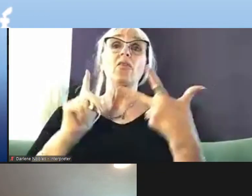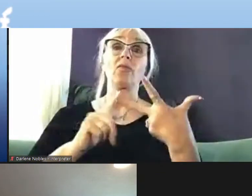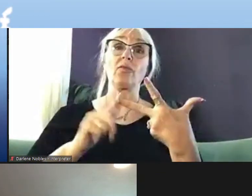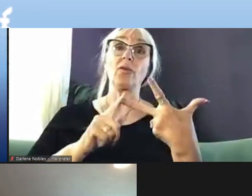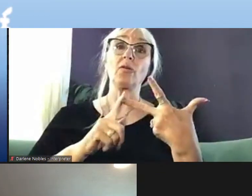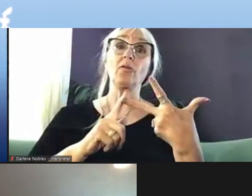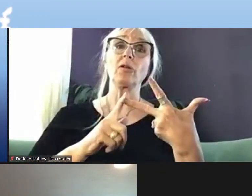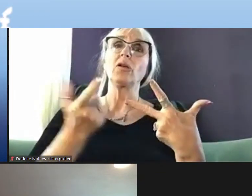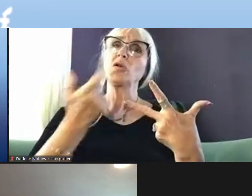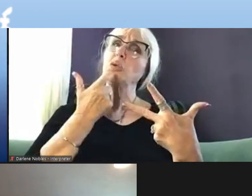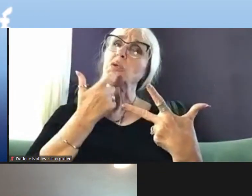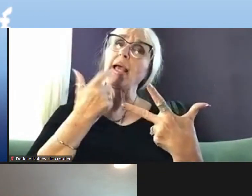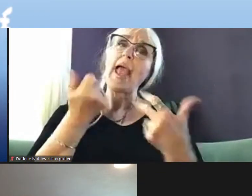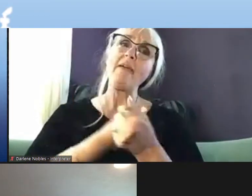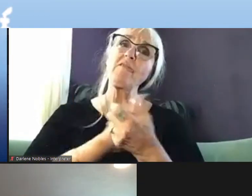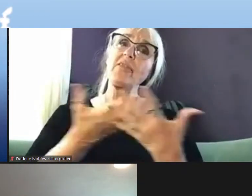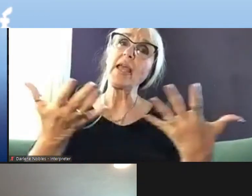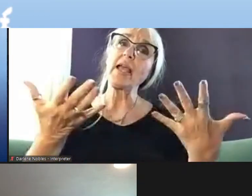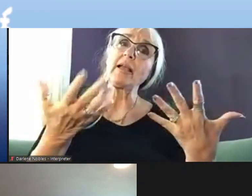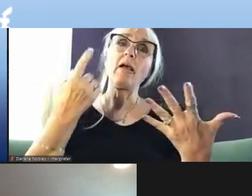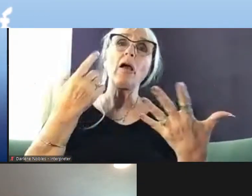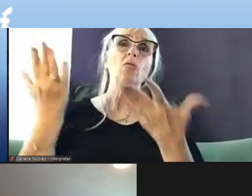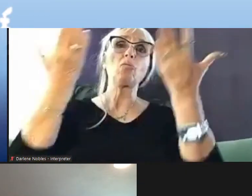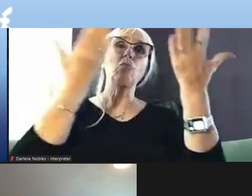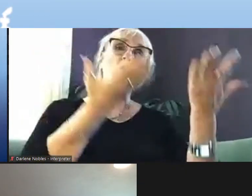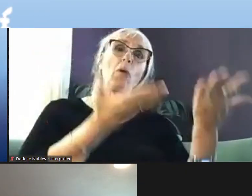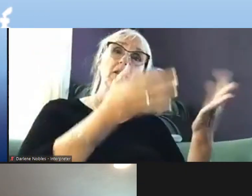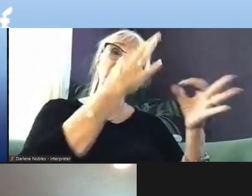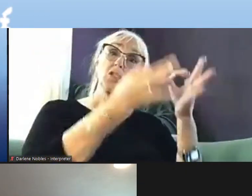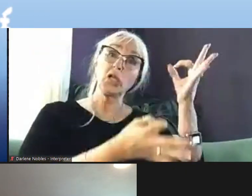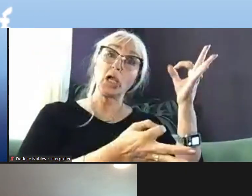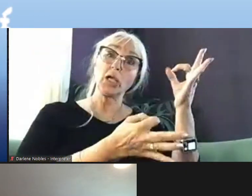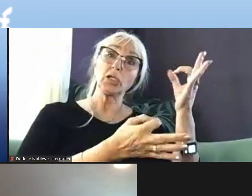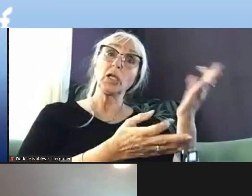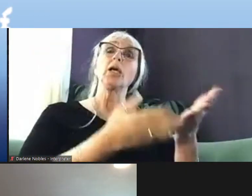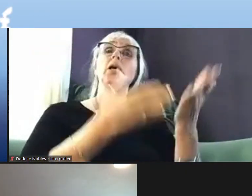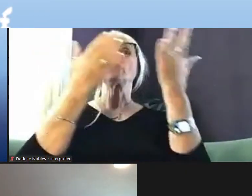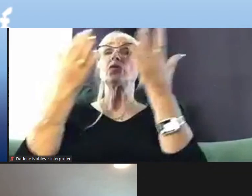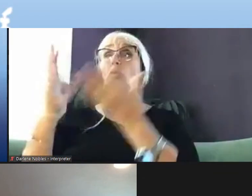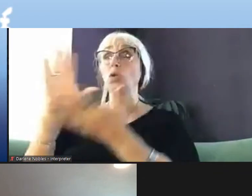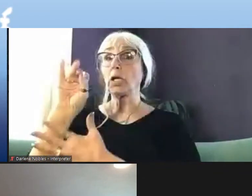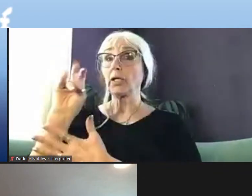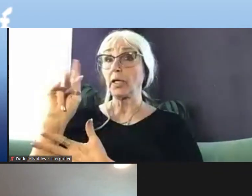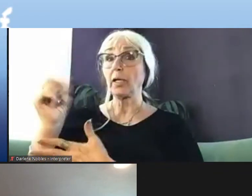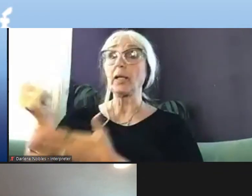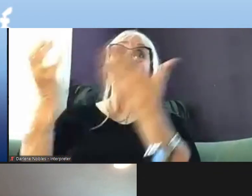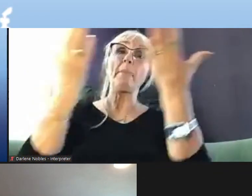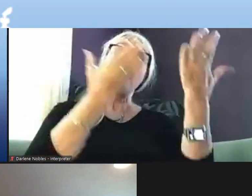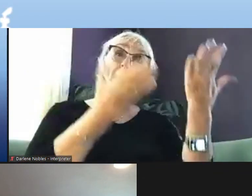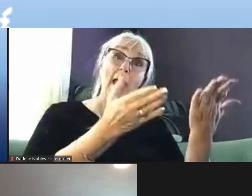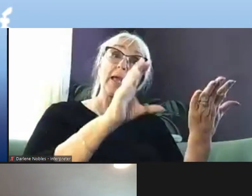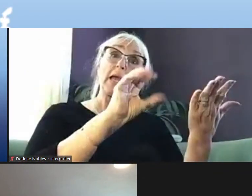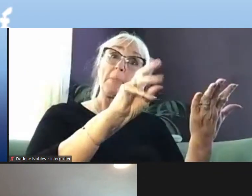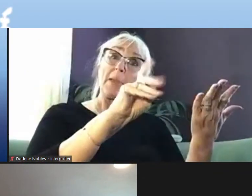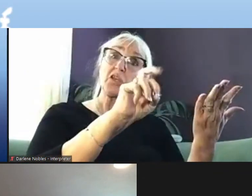saying everything goes to the judge's office, then to the consultants, then back to the commissioner's court? Is there a Right. reason, does that